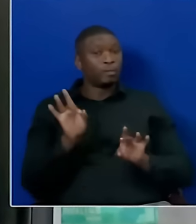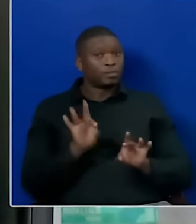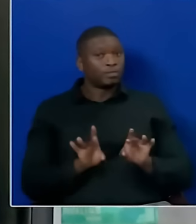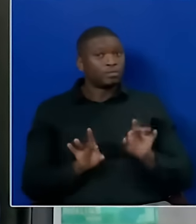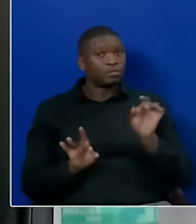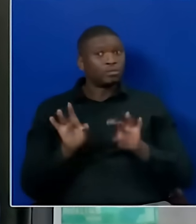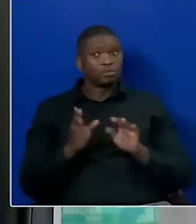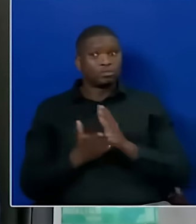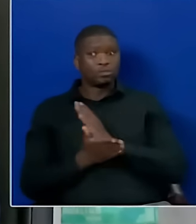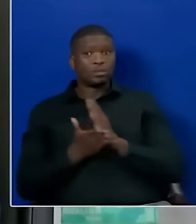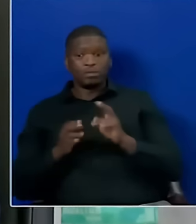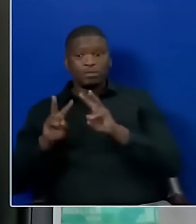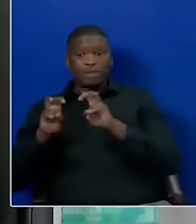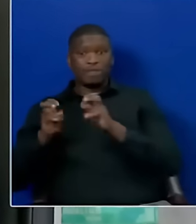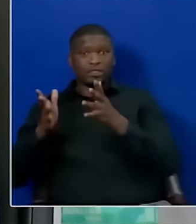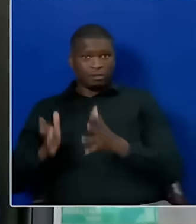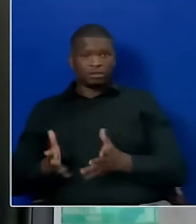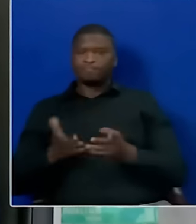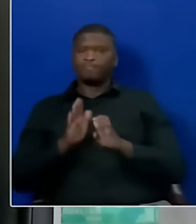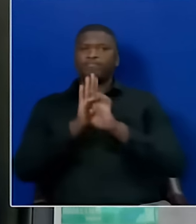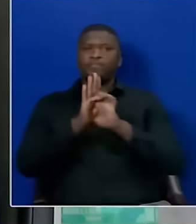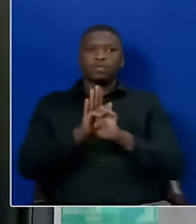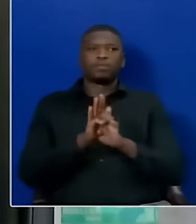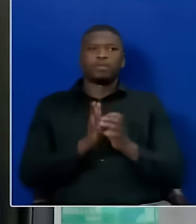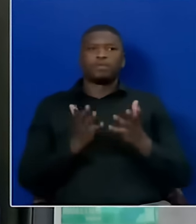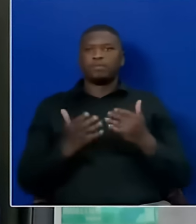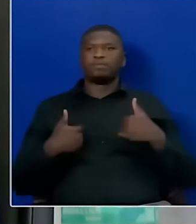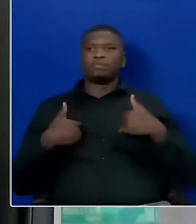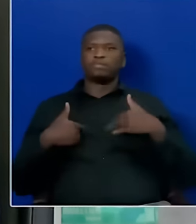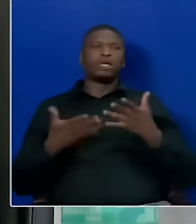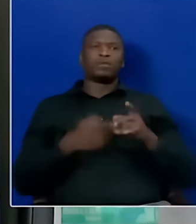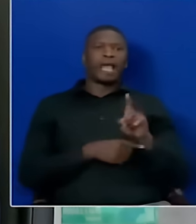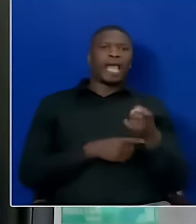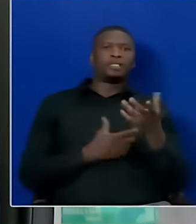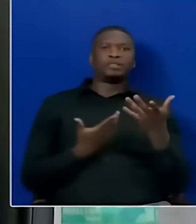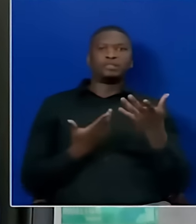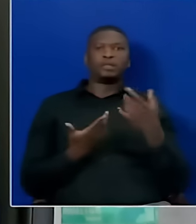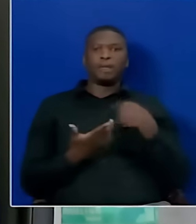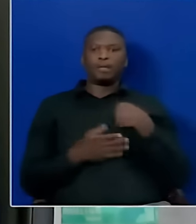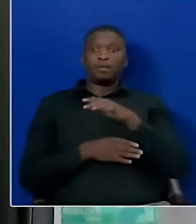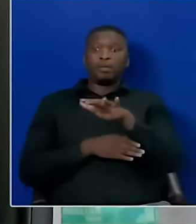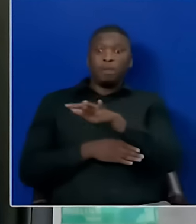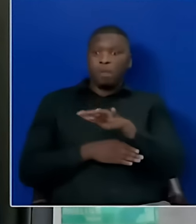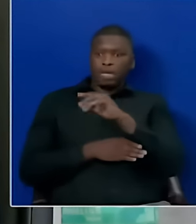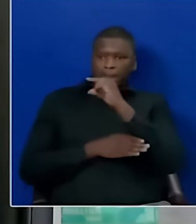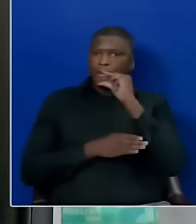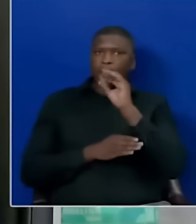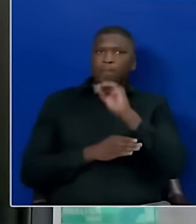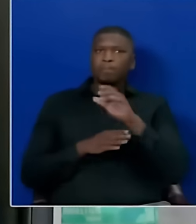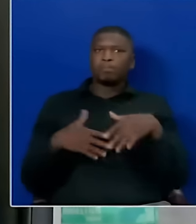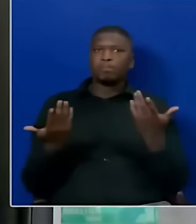example, he may start with the case. He may not write the name of the station. Maybe write case number 140